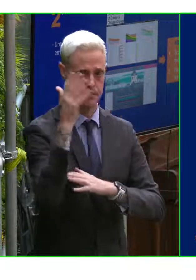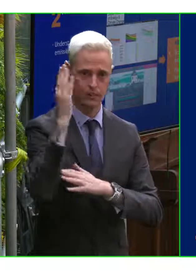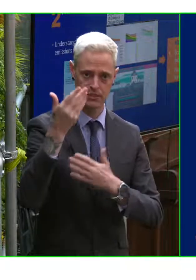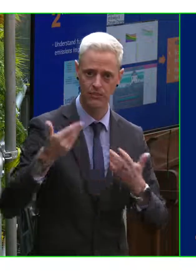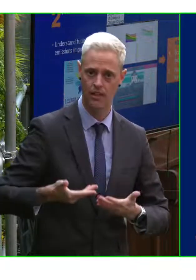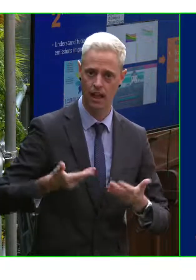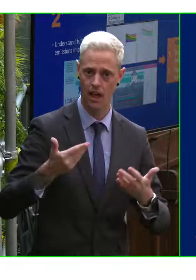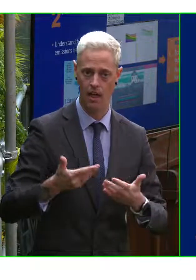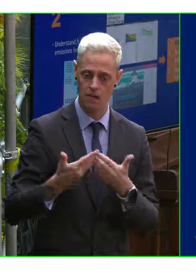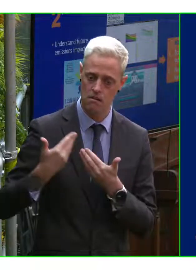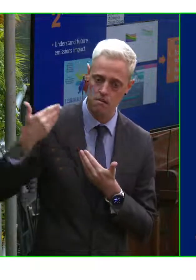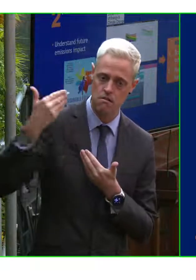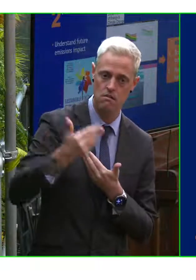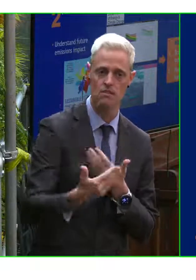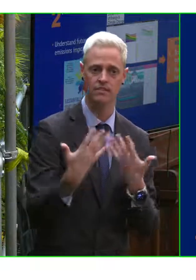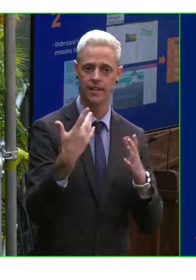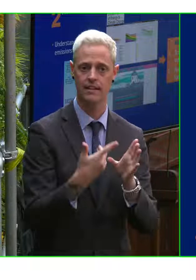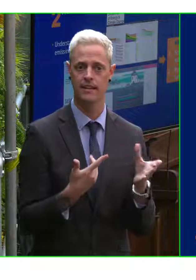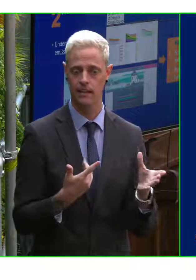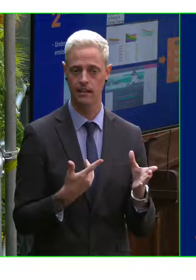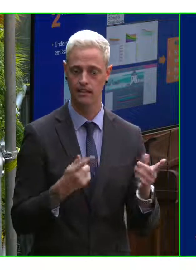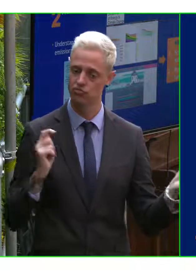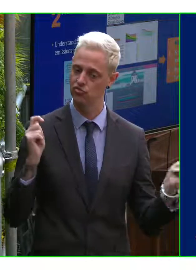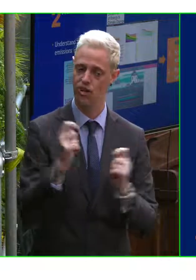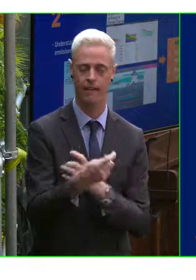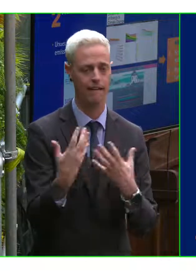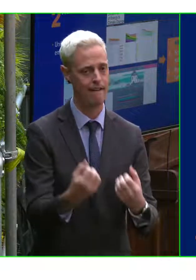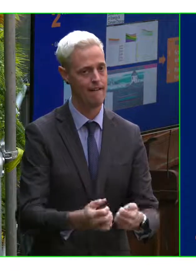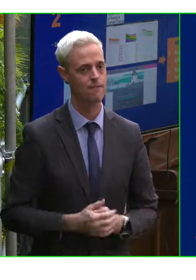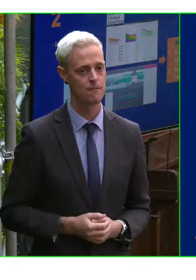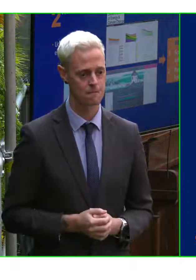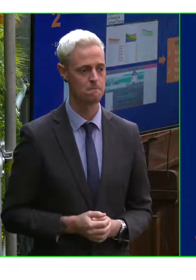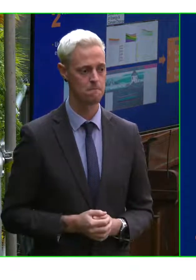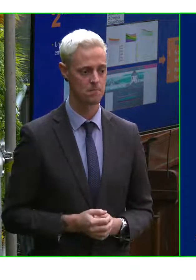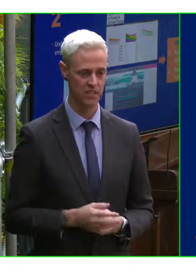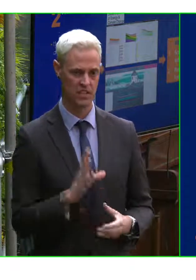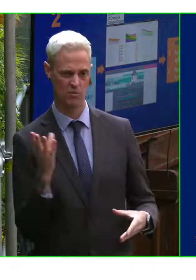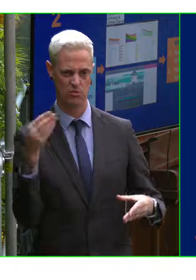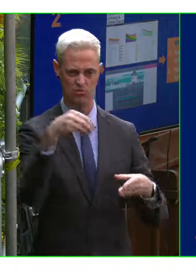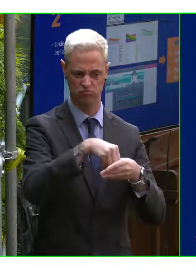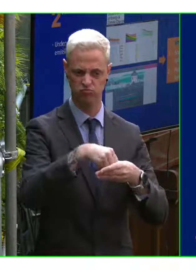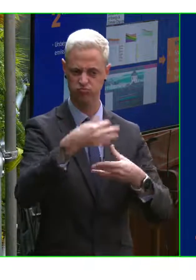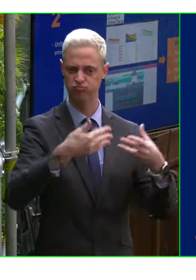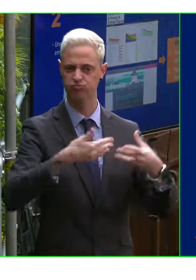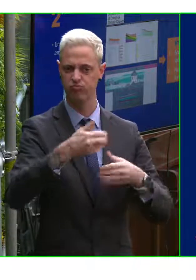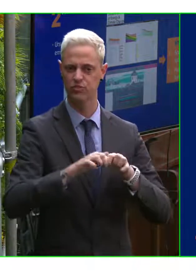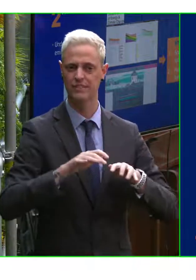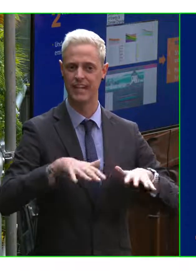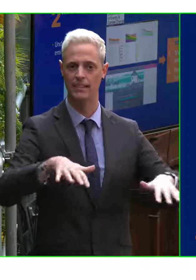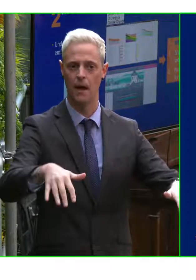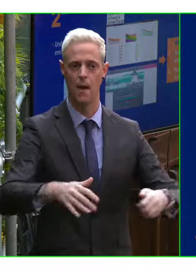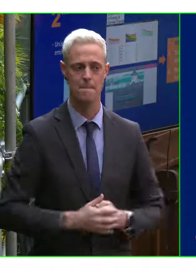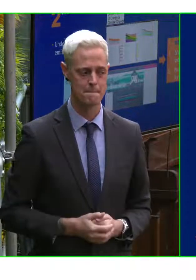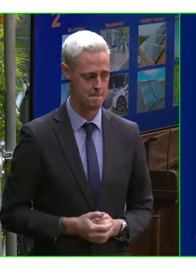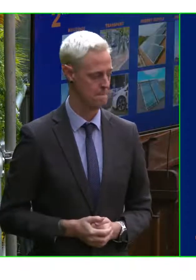just how much in a 10-year period things have moved on. So we did that as well when we were building it.